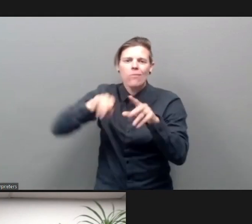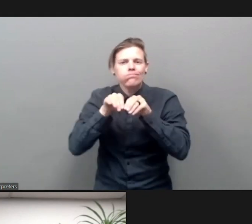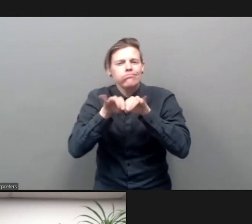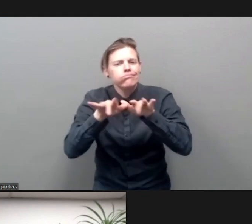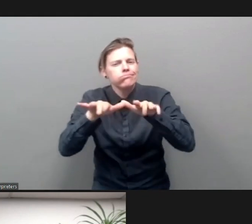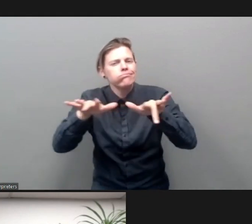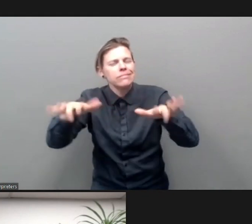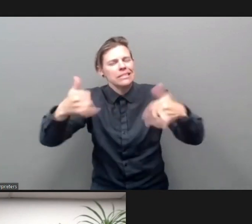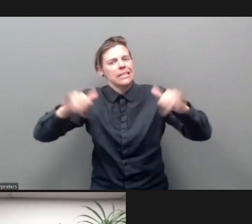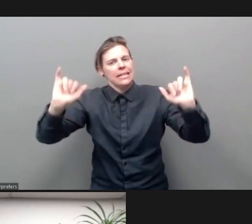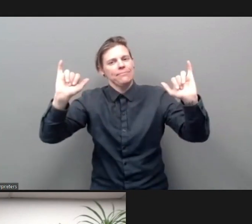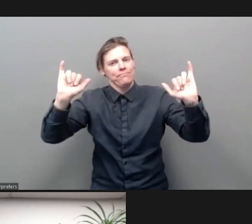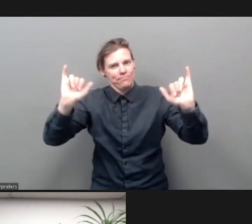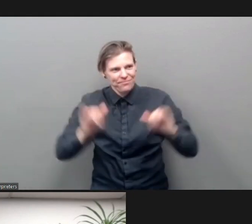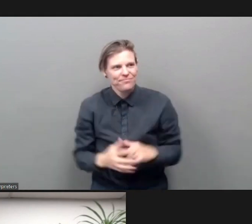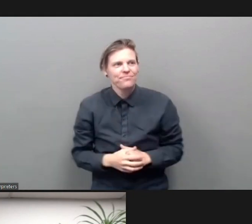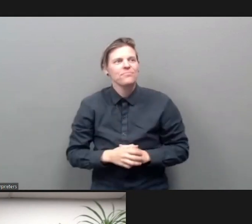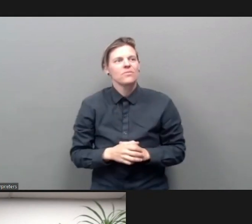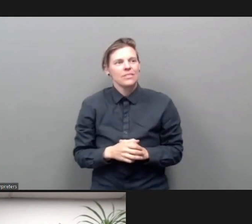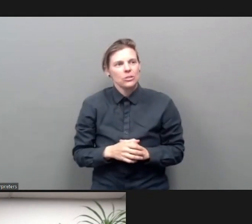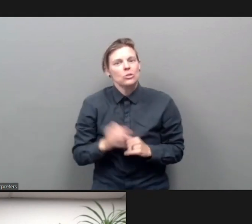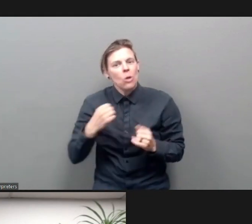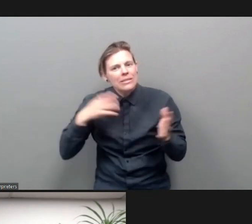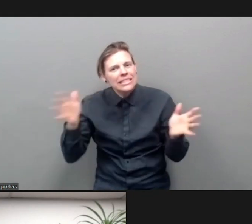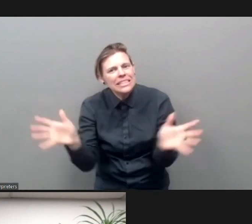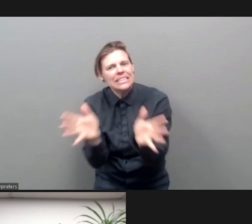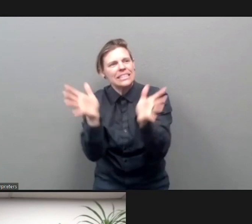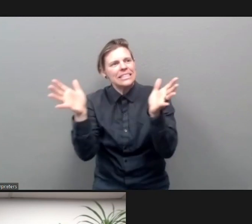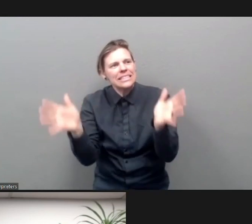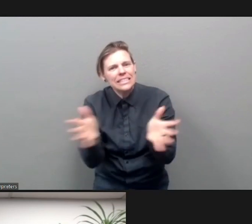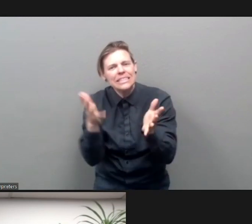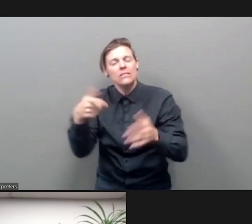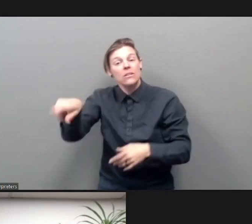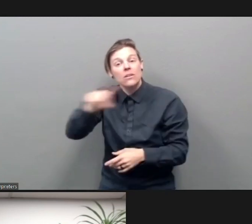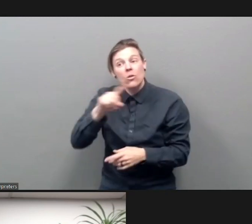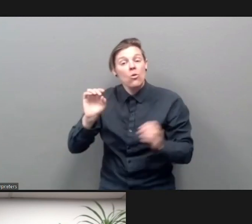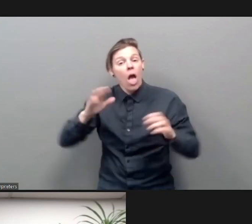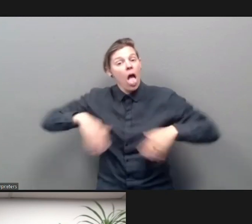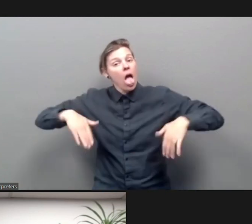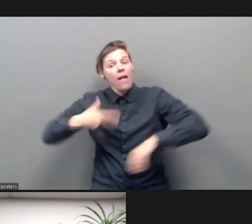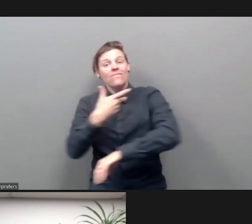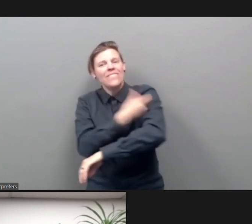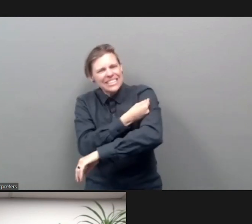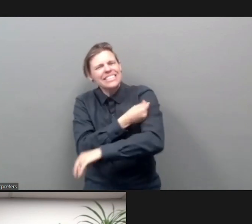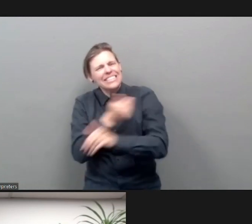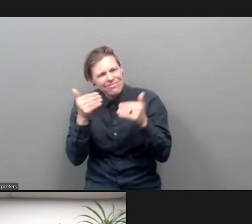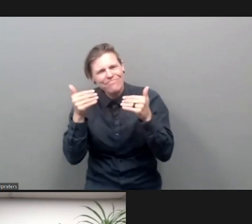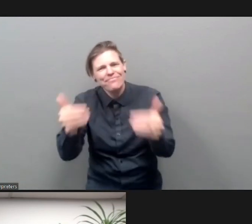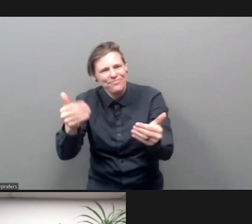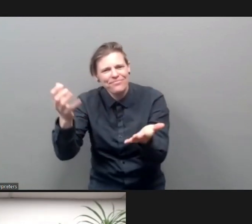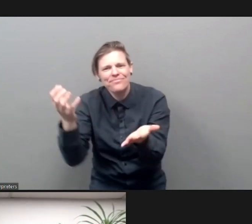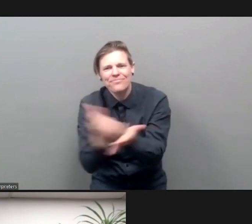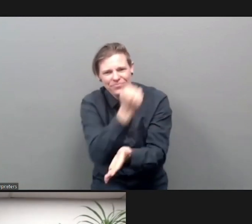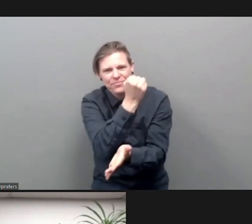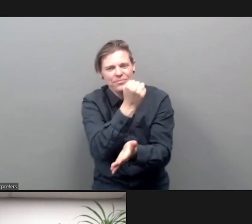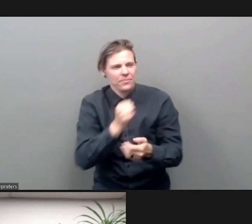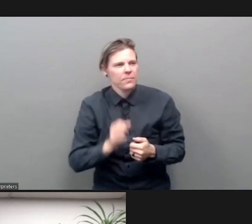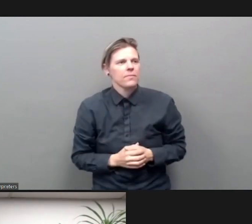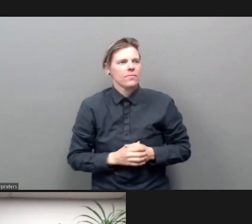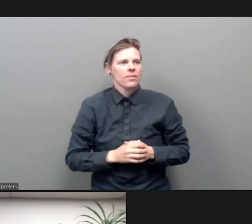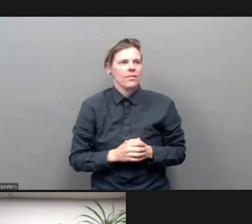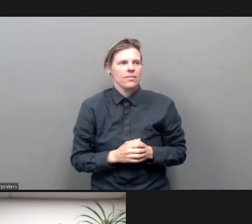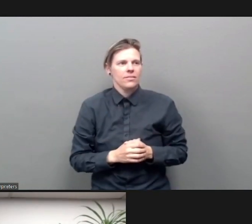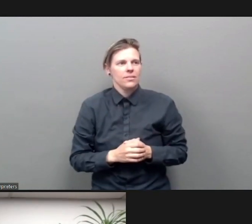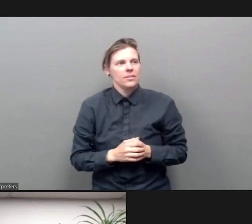vaccinated. And I wanted to come and talk to you today to highlight that several things.